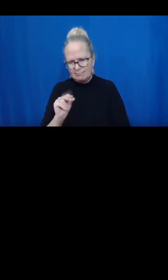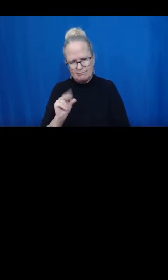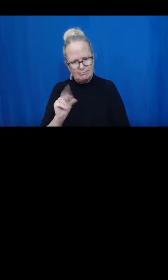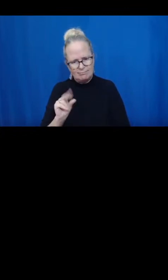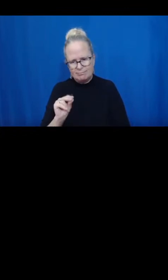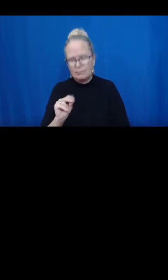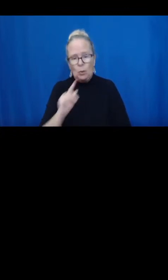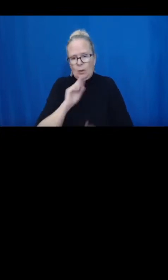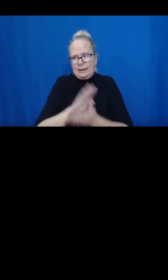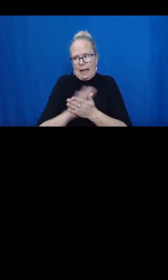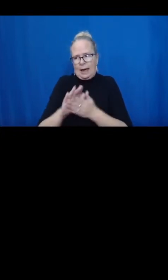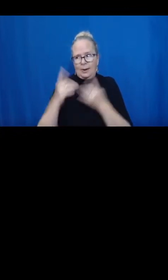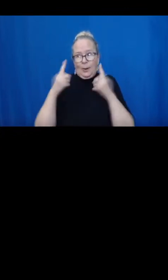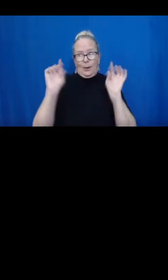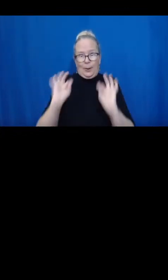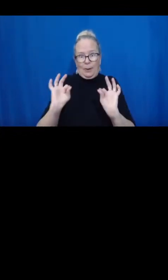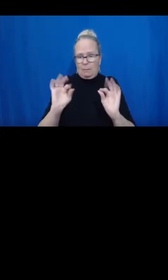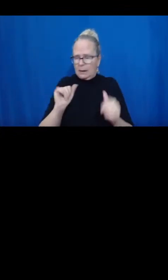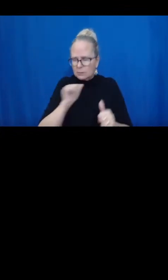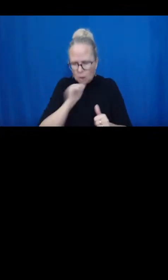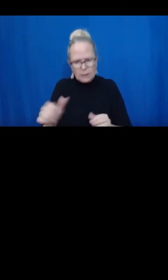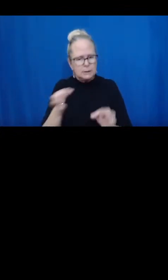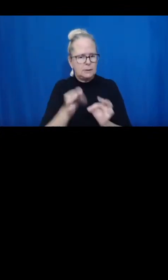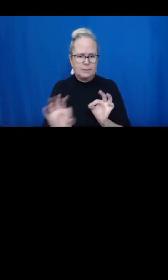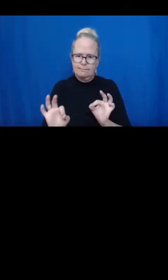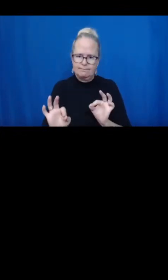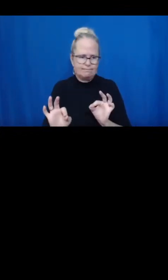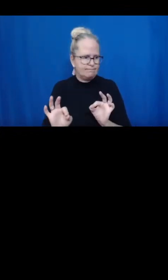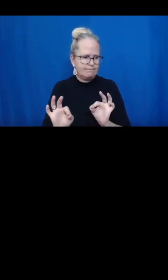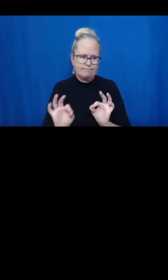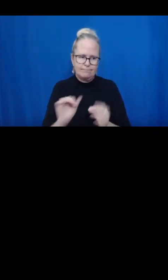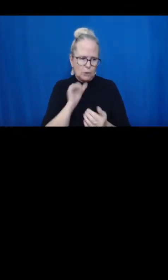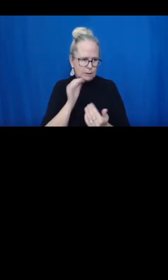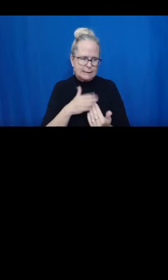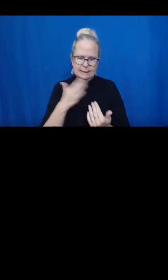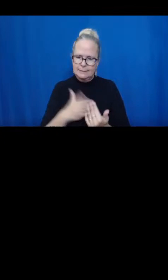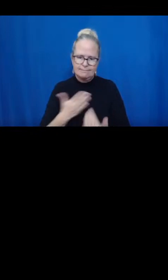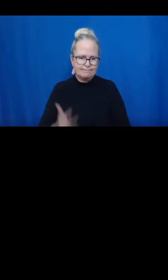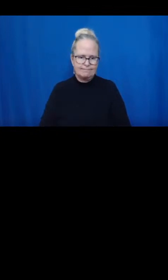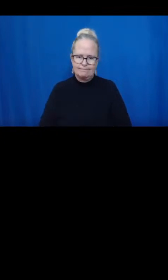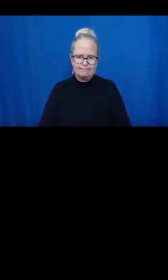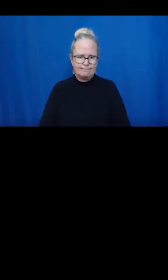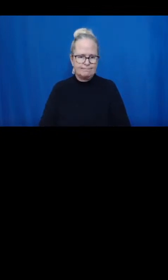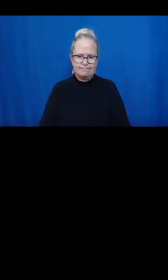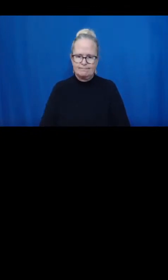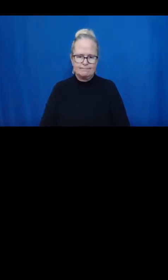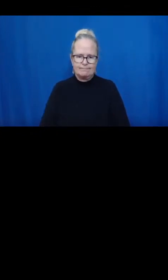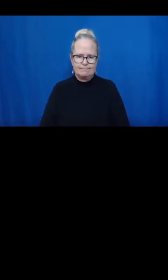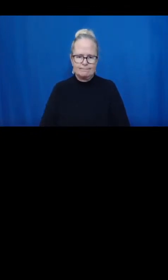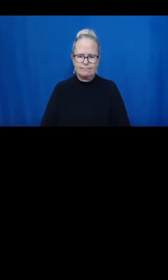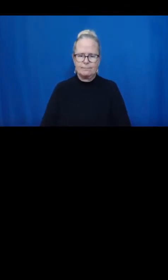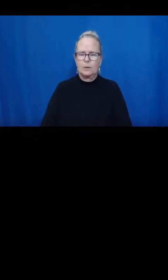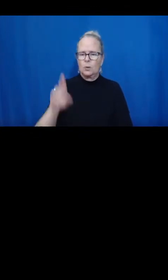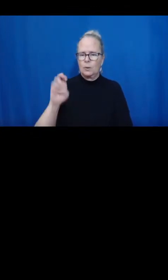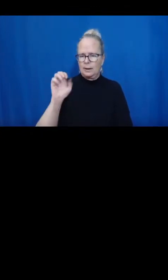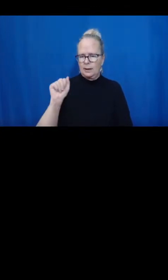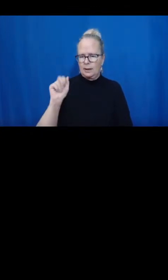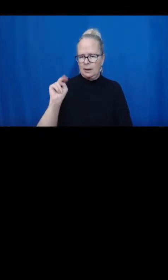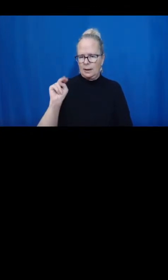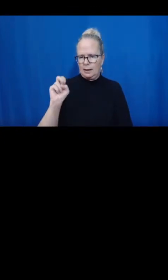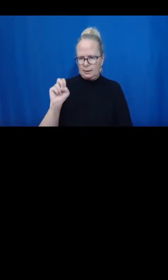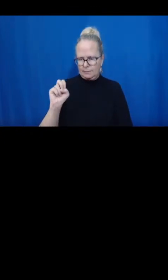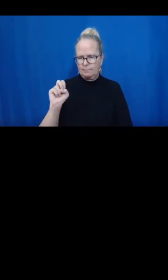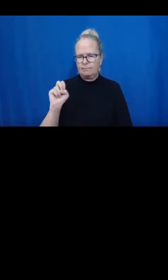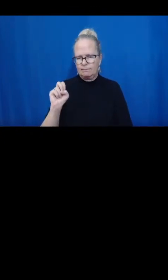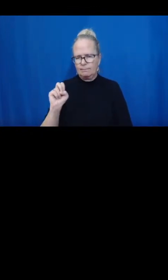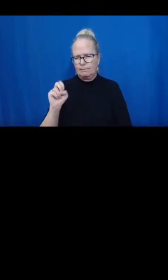Dr. West had said about the worldwide collaboration, I think that, maybe that again too is a silver lining, and that we can look forward and harness some